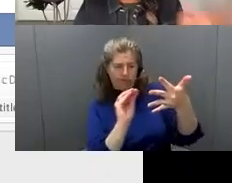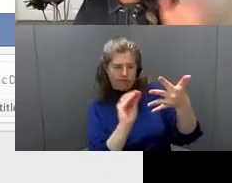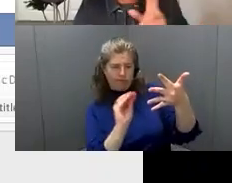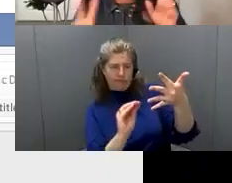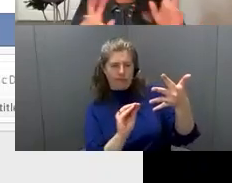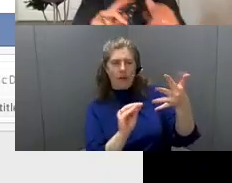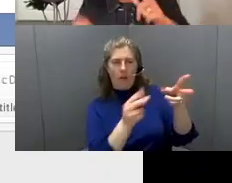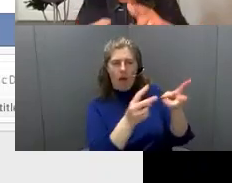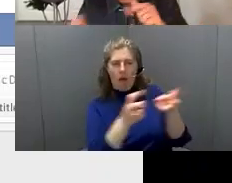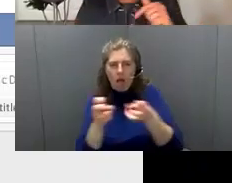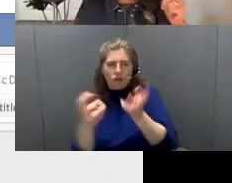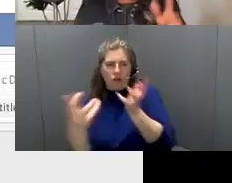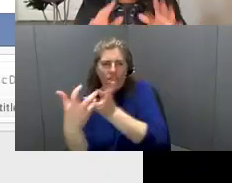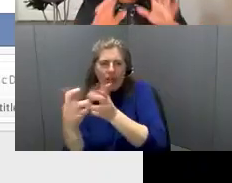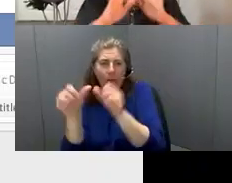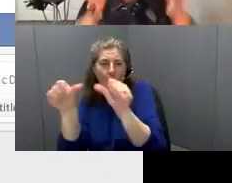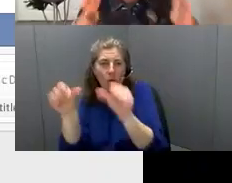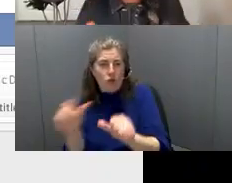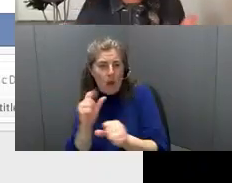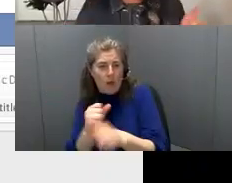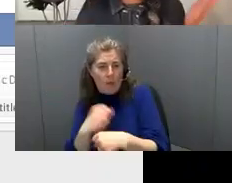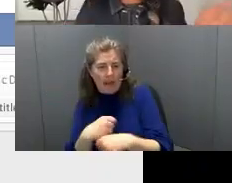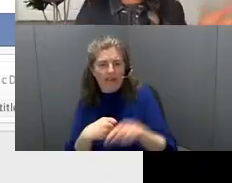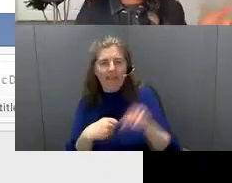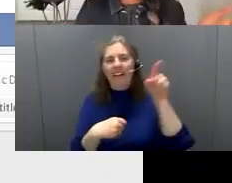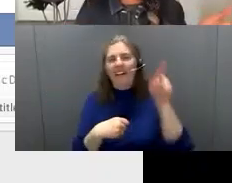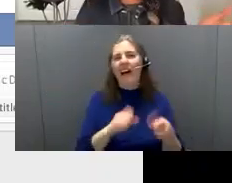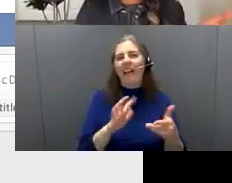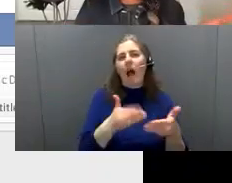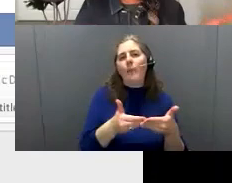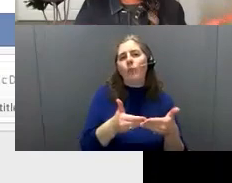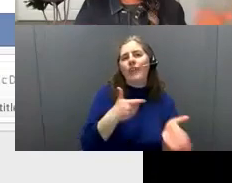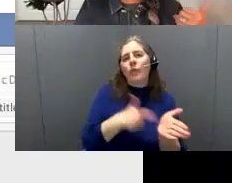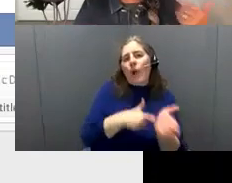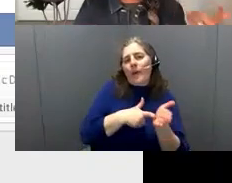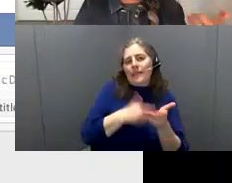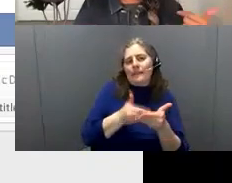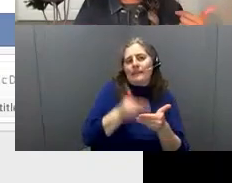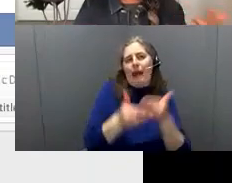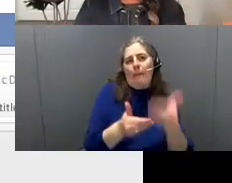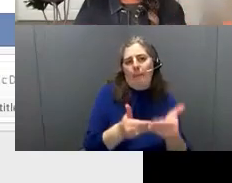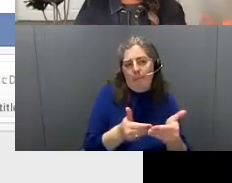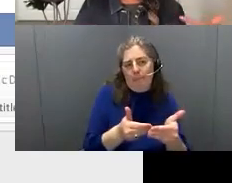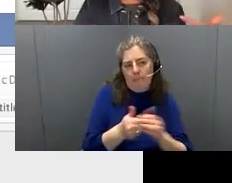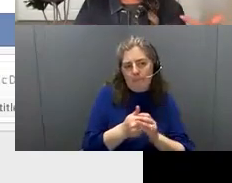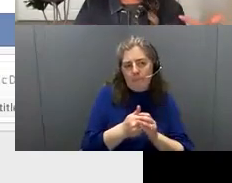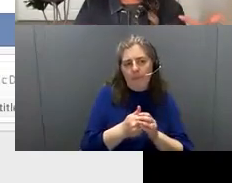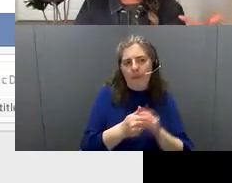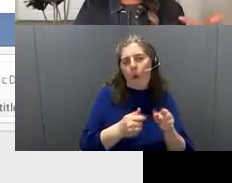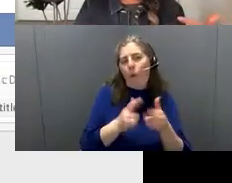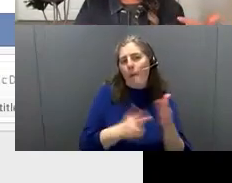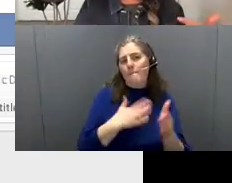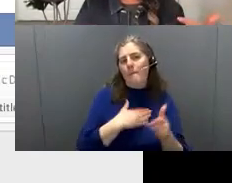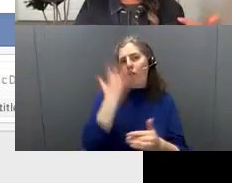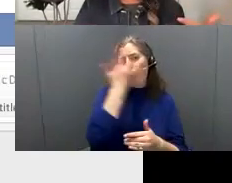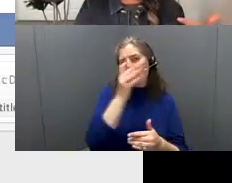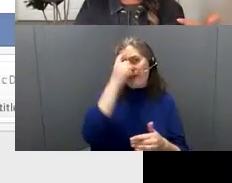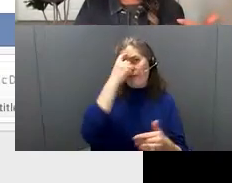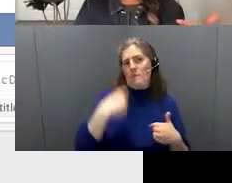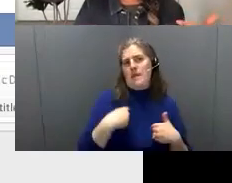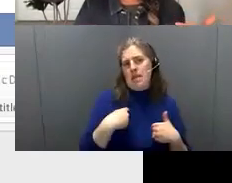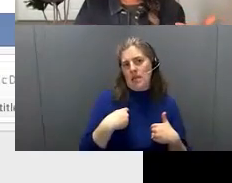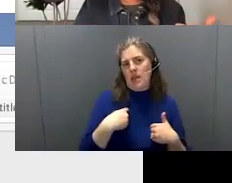in the poster that I'm going to make. So this is kind of like a prerequisite step. And this is what this one looks like for me,